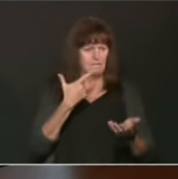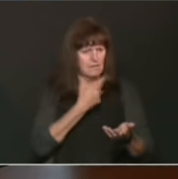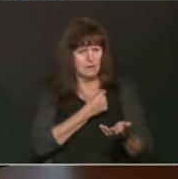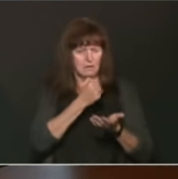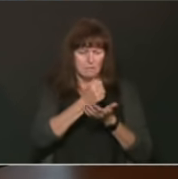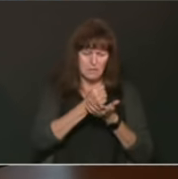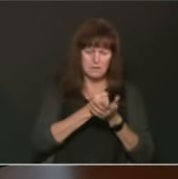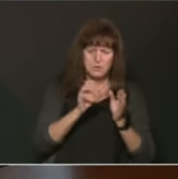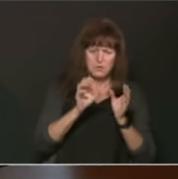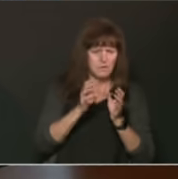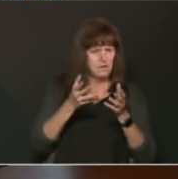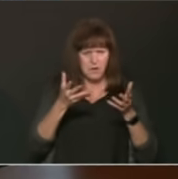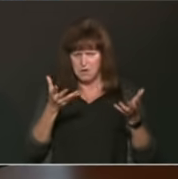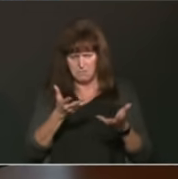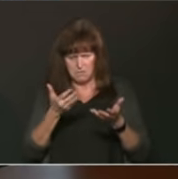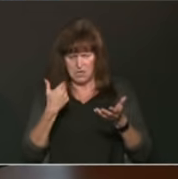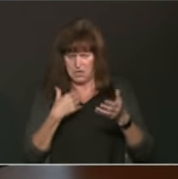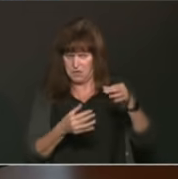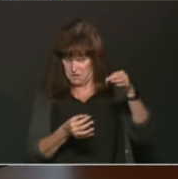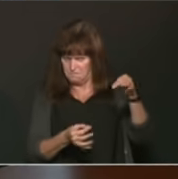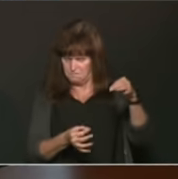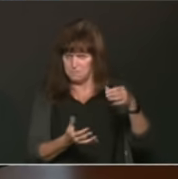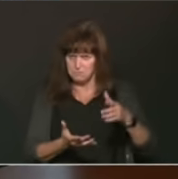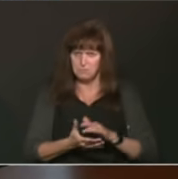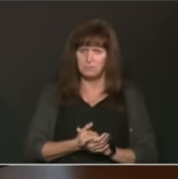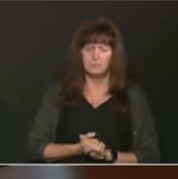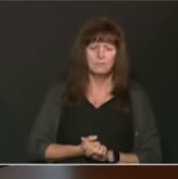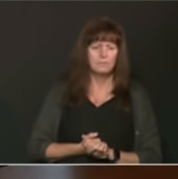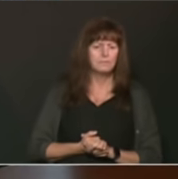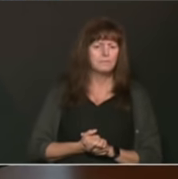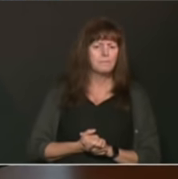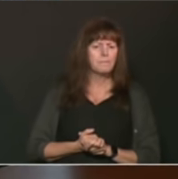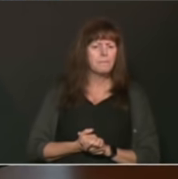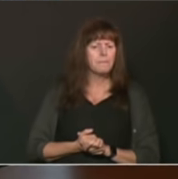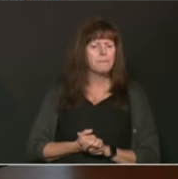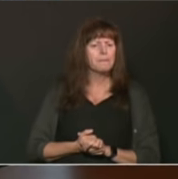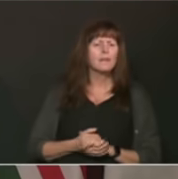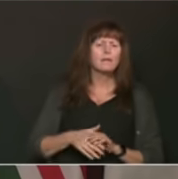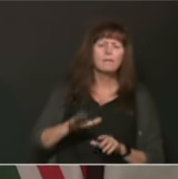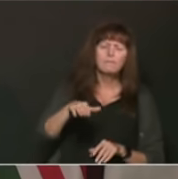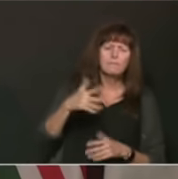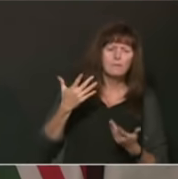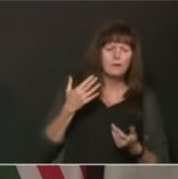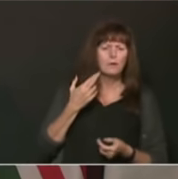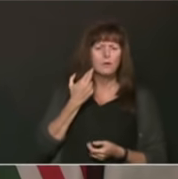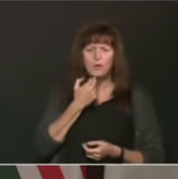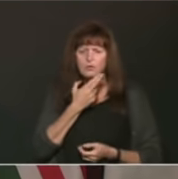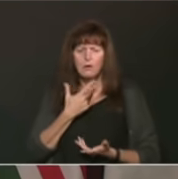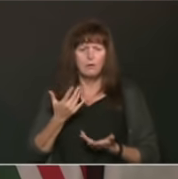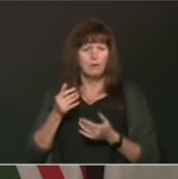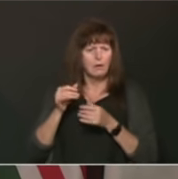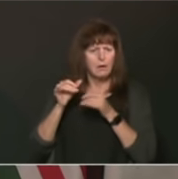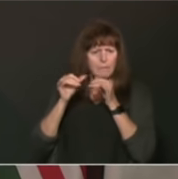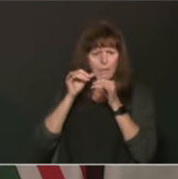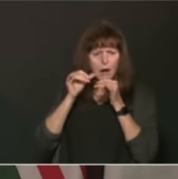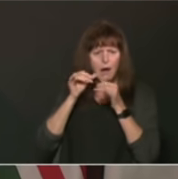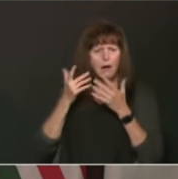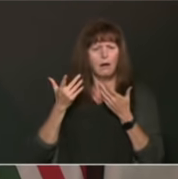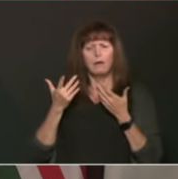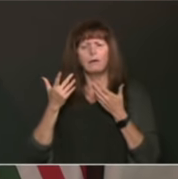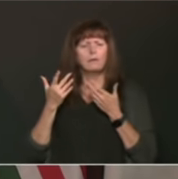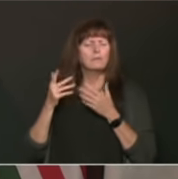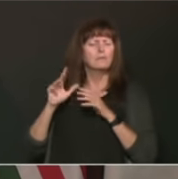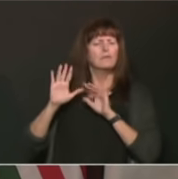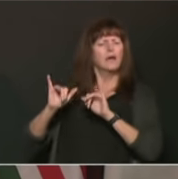small businesses, in particular in the hospitality sector, restaurants, bars, and so on, are saying, look, patio season is either